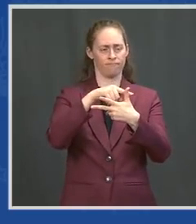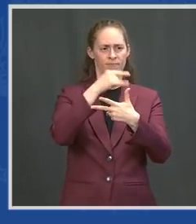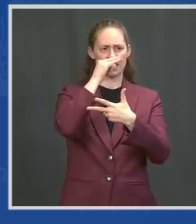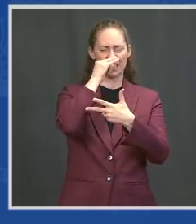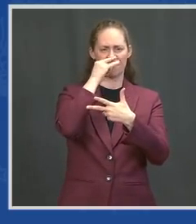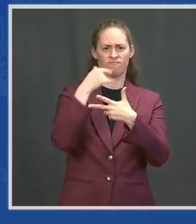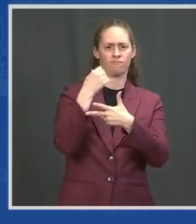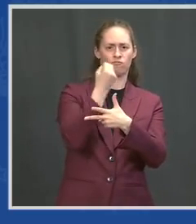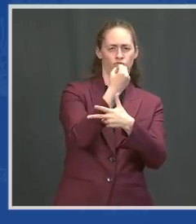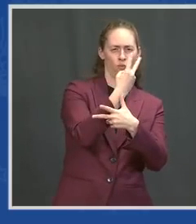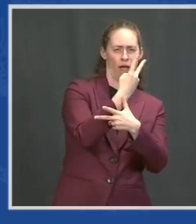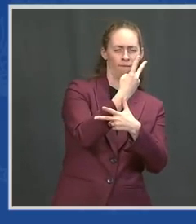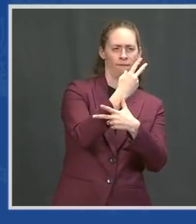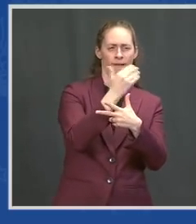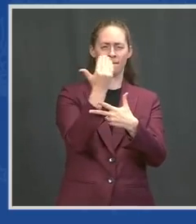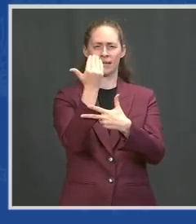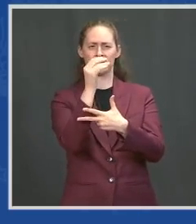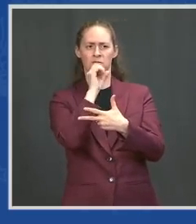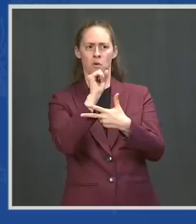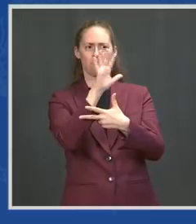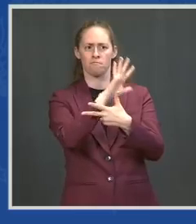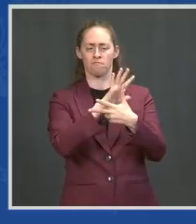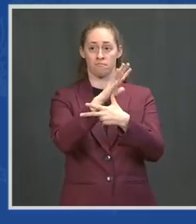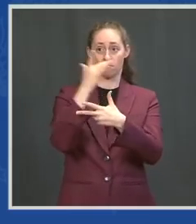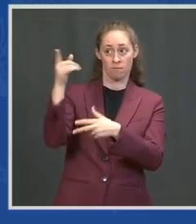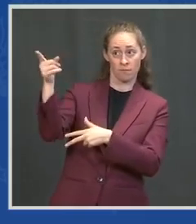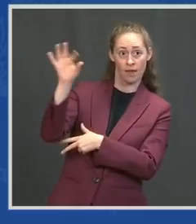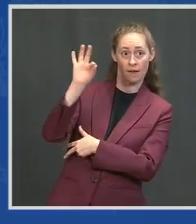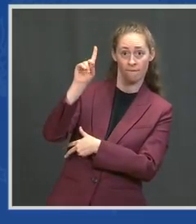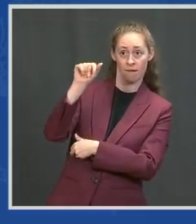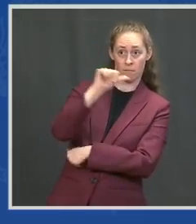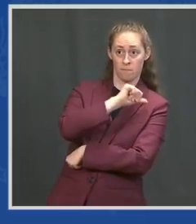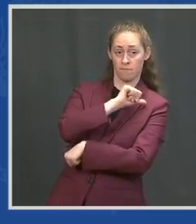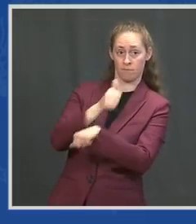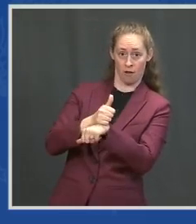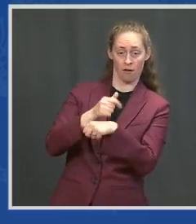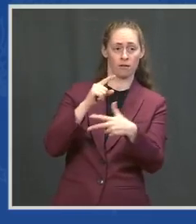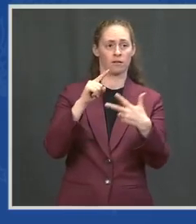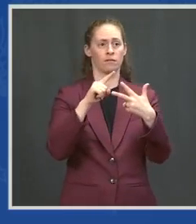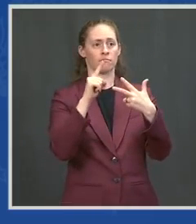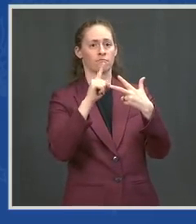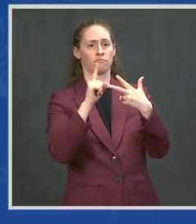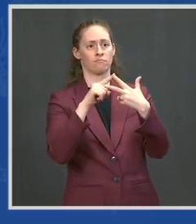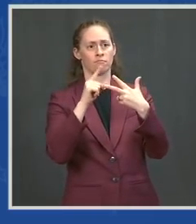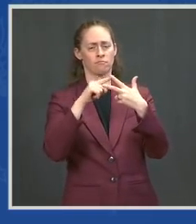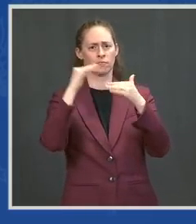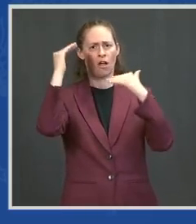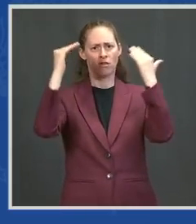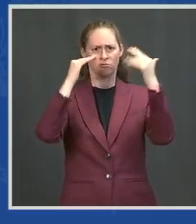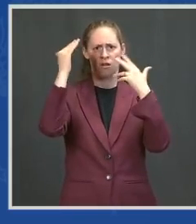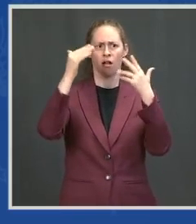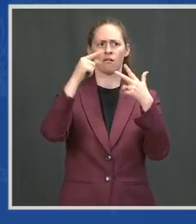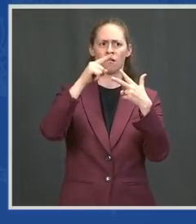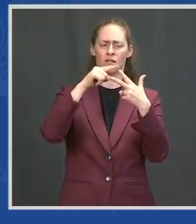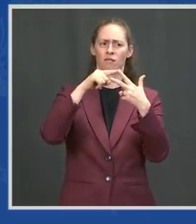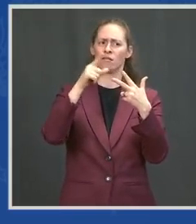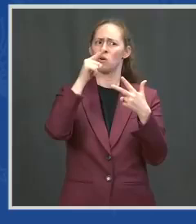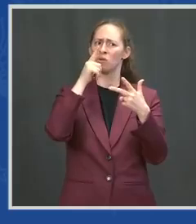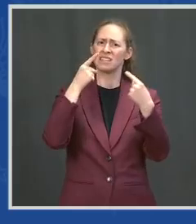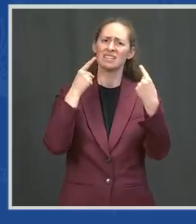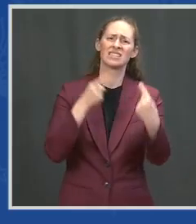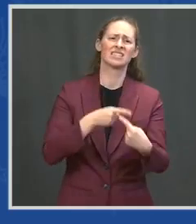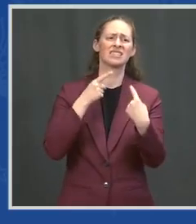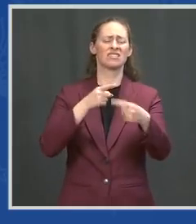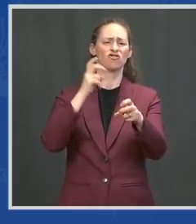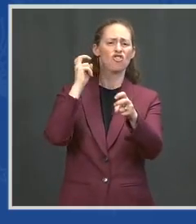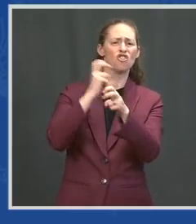awaiting potential FDA authorization to get a shot, 2 adults who have had trouble locating a place to get a shot or